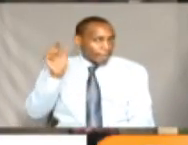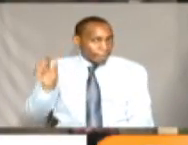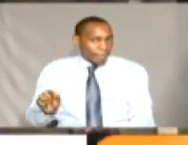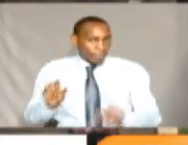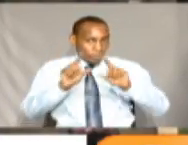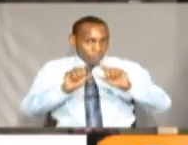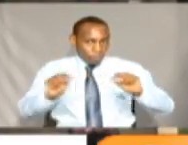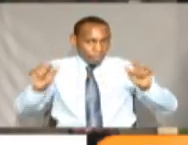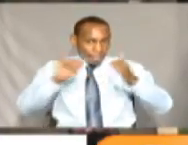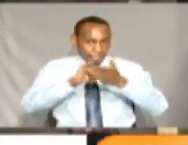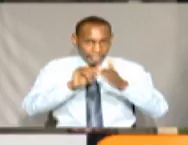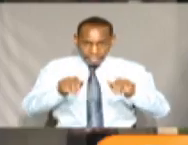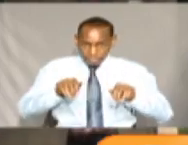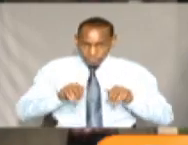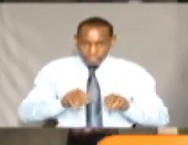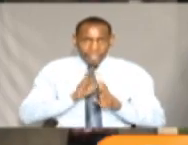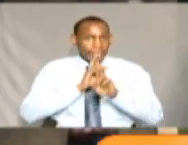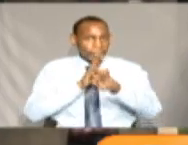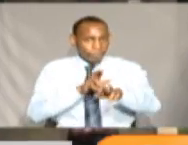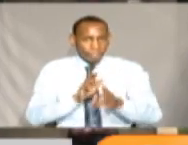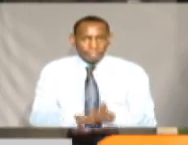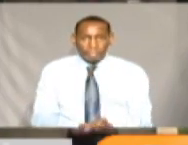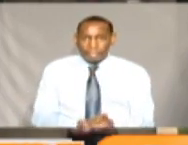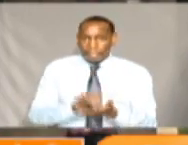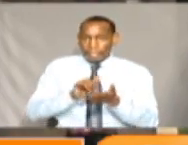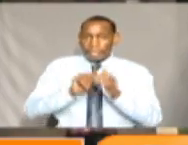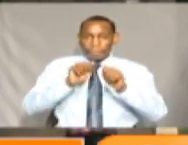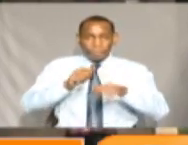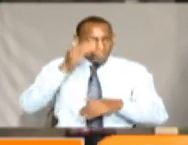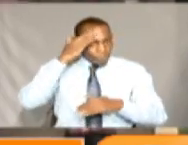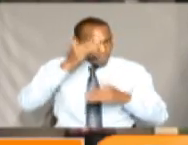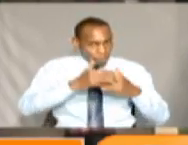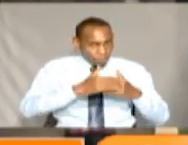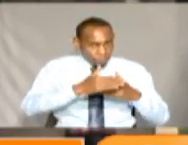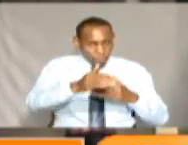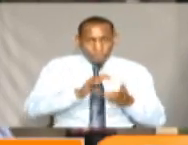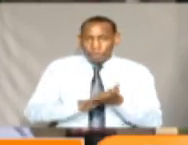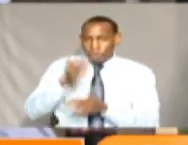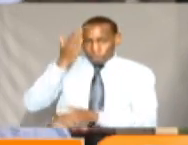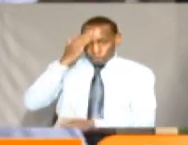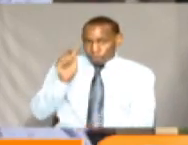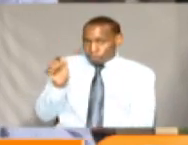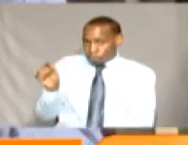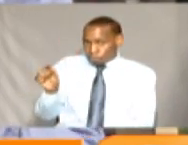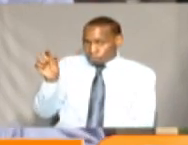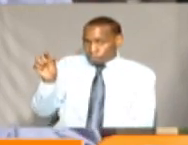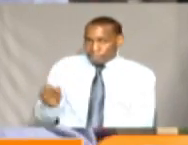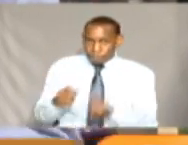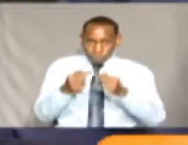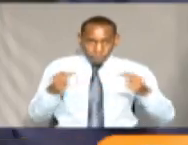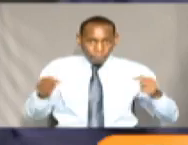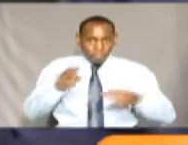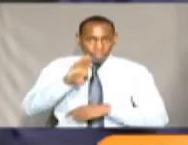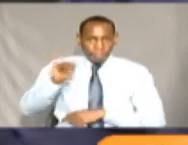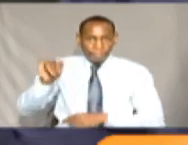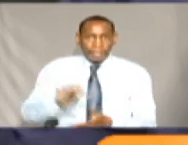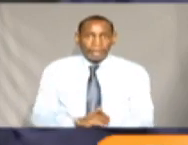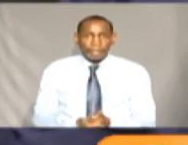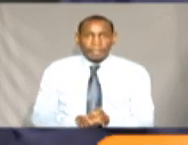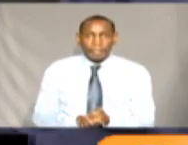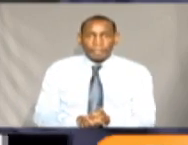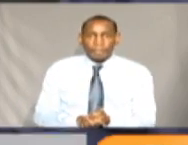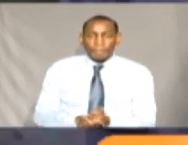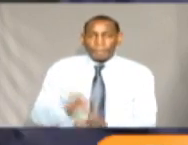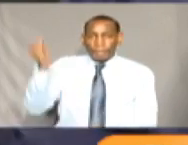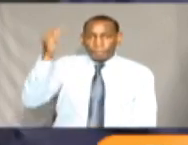kwamba tunangojea ripoti ndio tujue cha kufanya, unajua huyo ni mtu wa kupinga BBI. The politicians should just